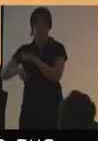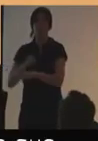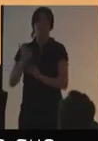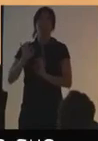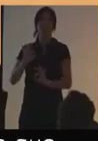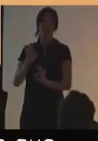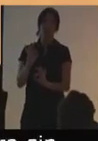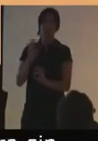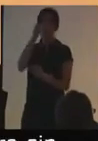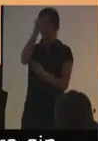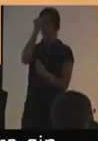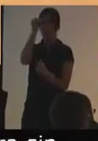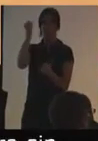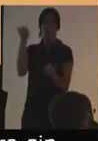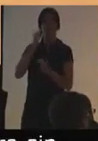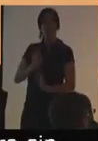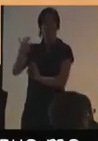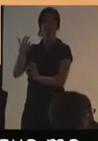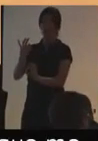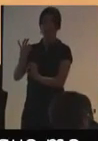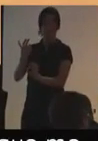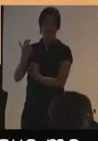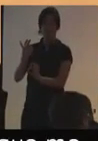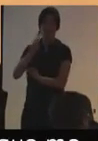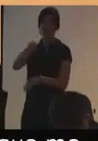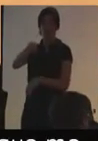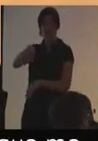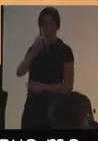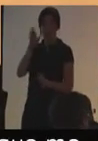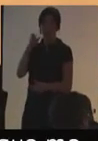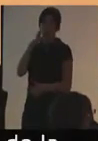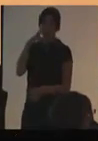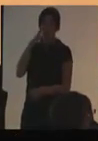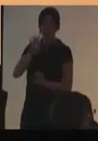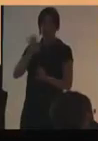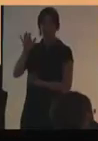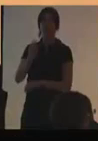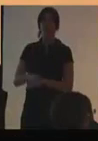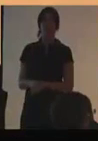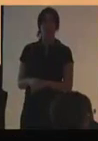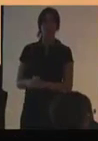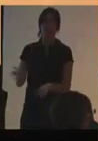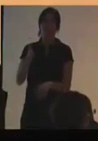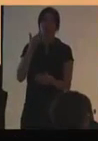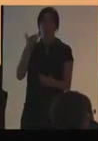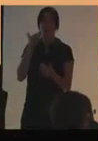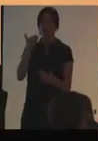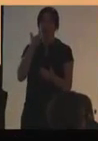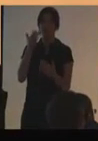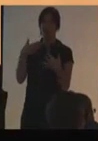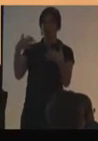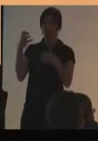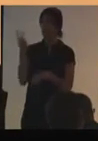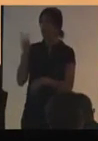market without forgetting specialization, because I think it would be very risky to forget about specialization. Thank you very much,